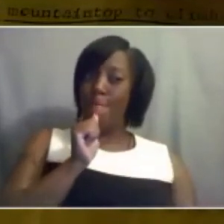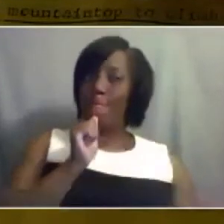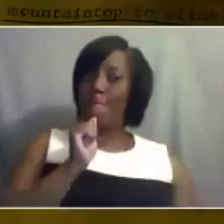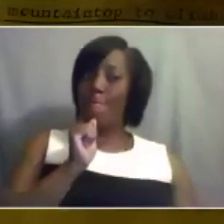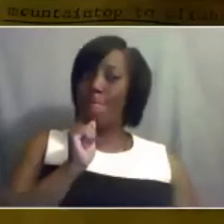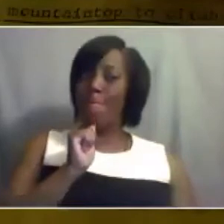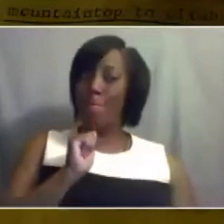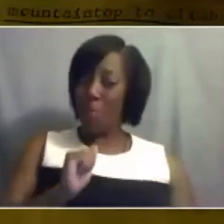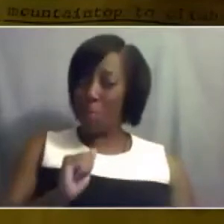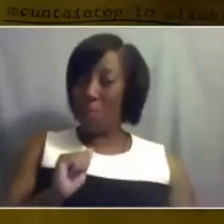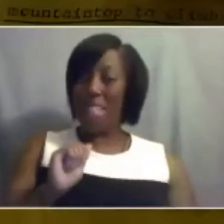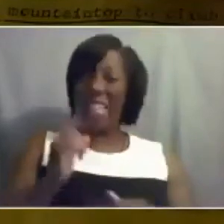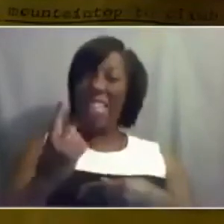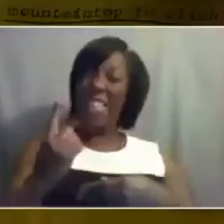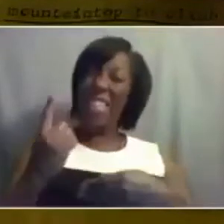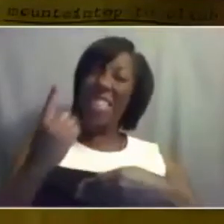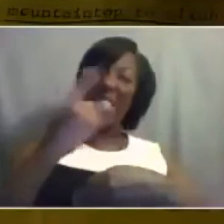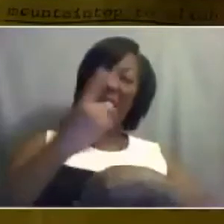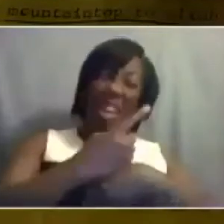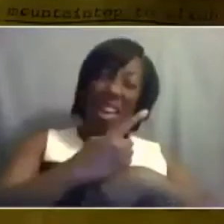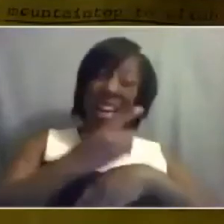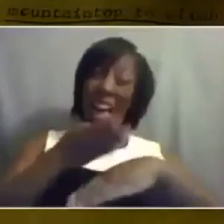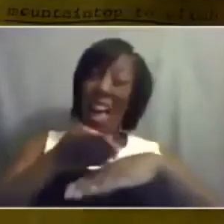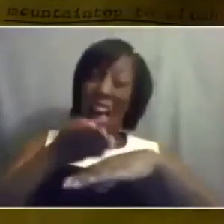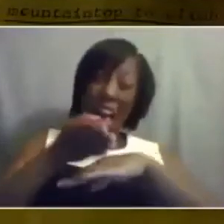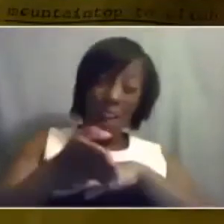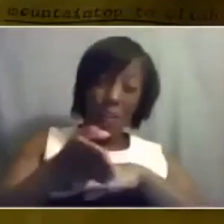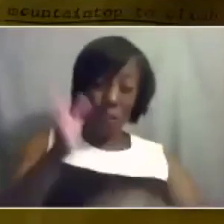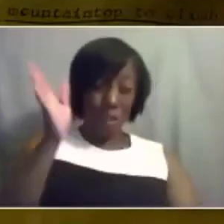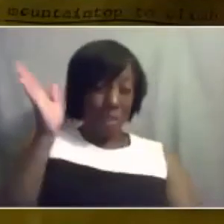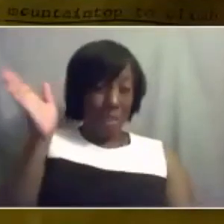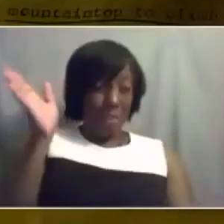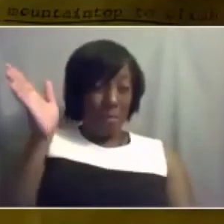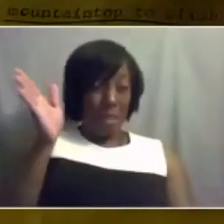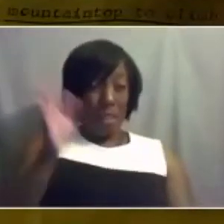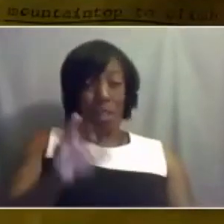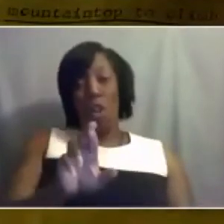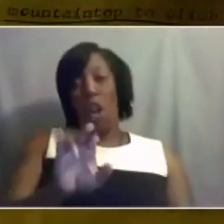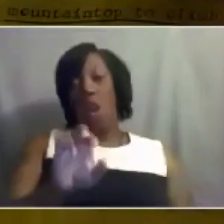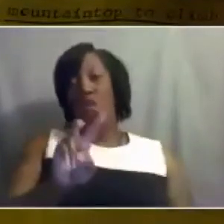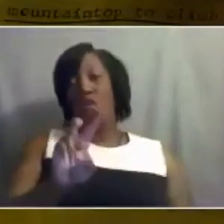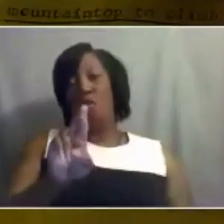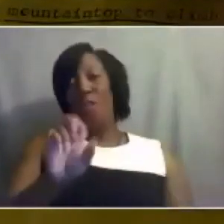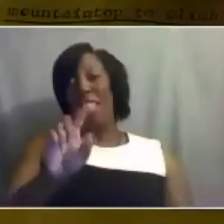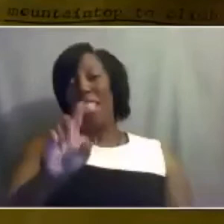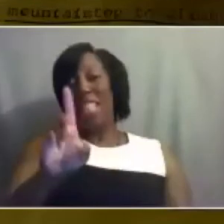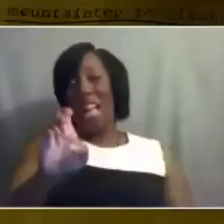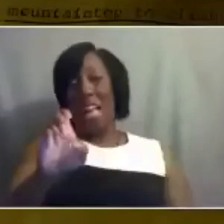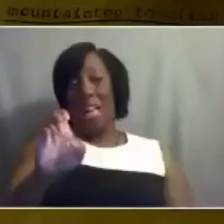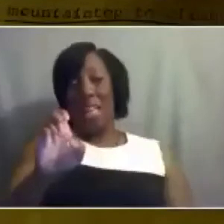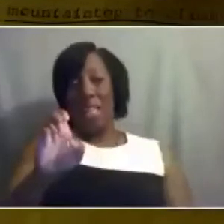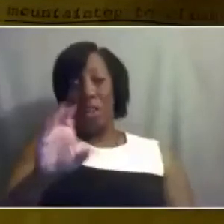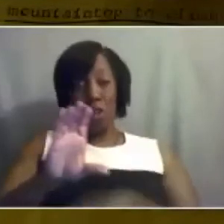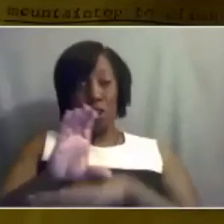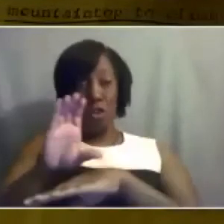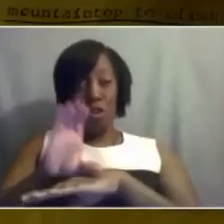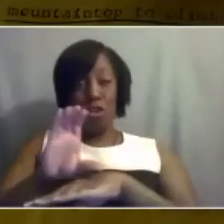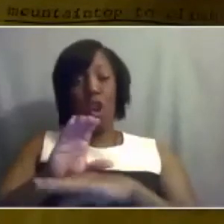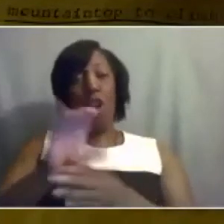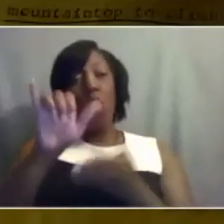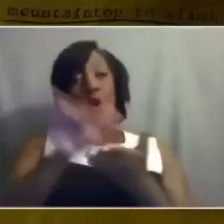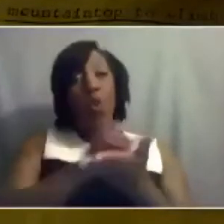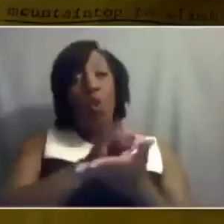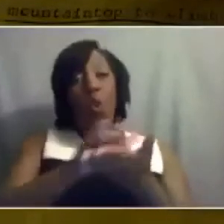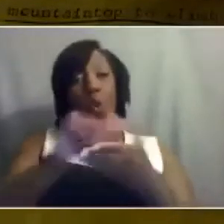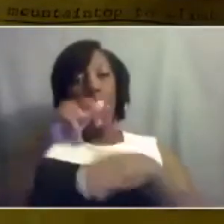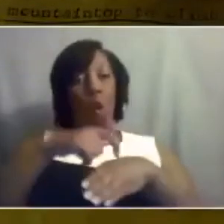The day after he gave that talk at Riverside Church, the New York Times devoted an entire editorial to telling him to get back in his